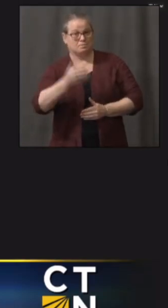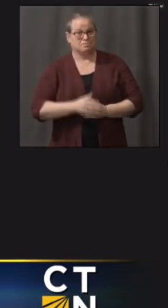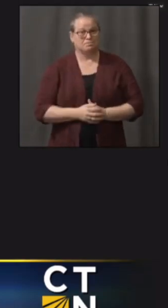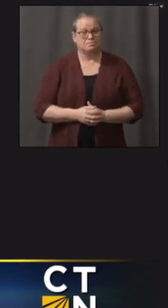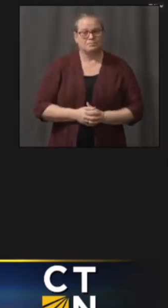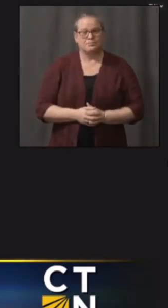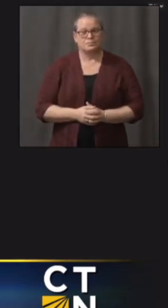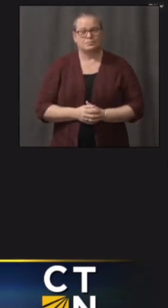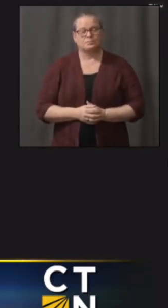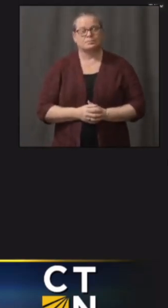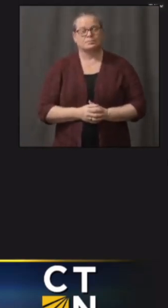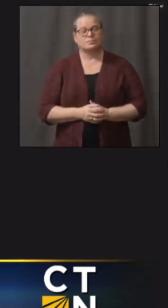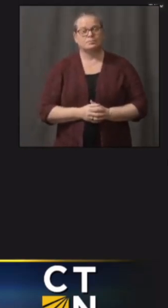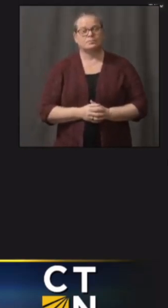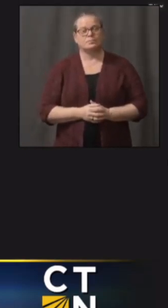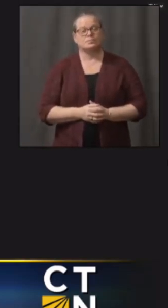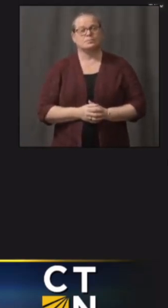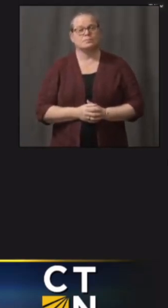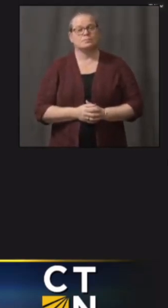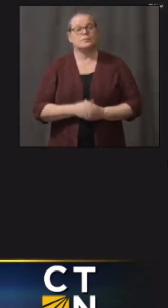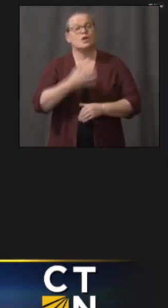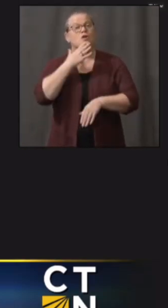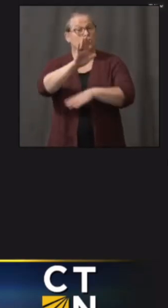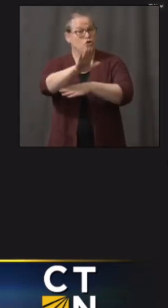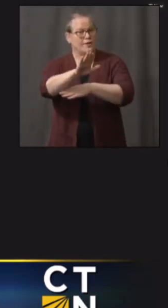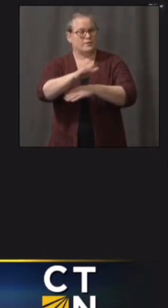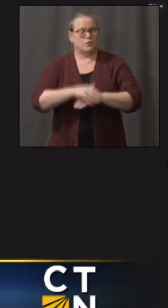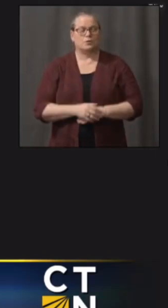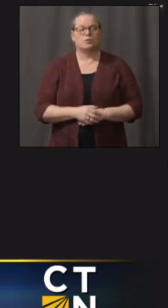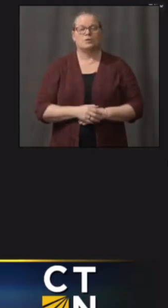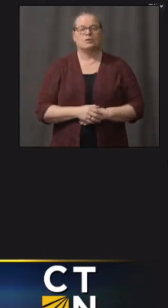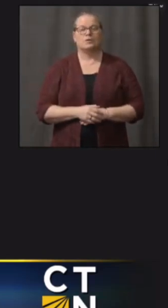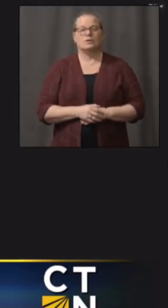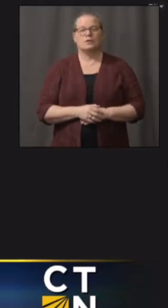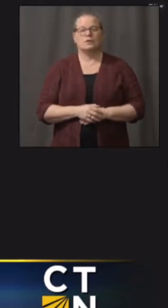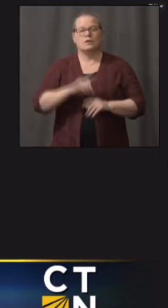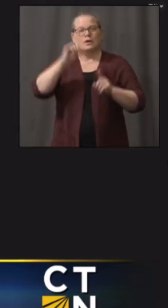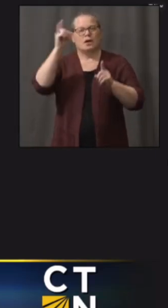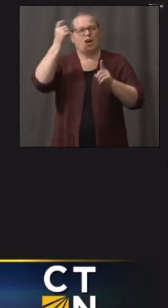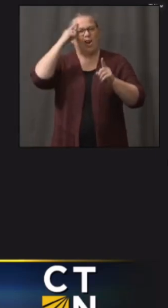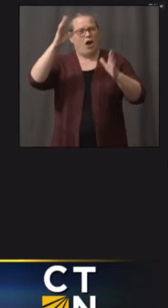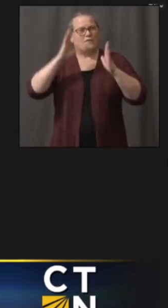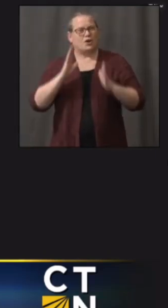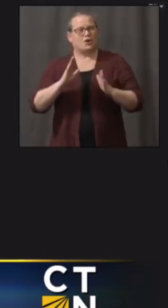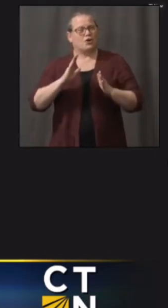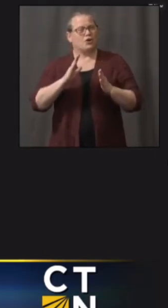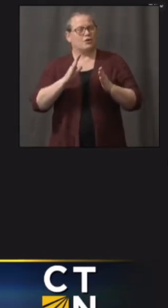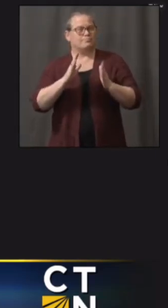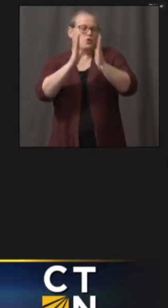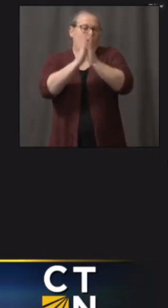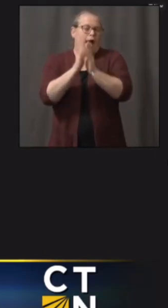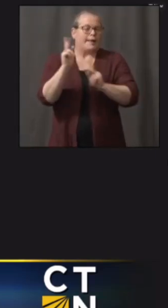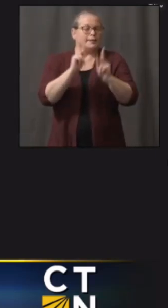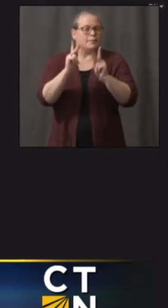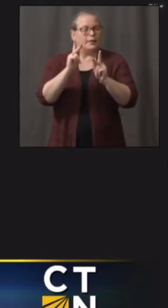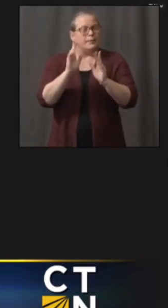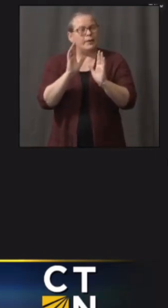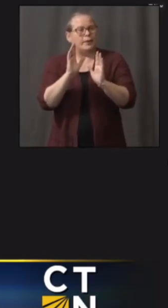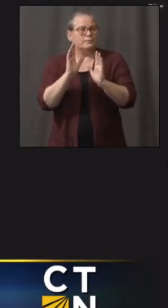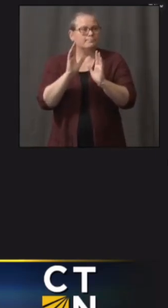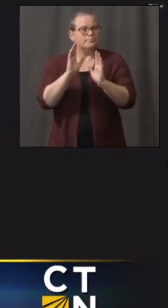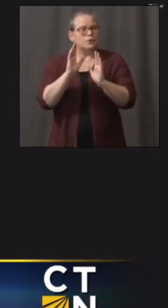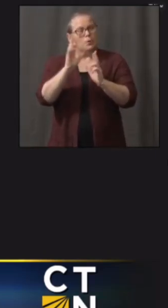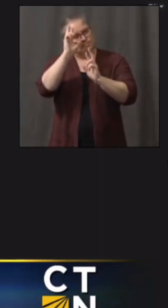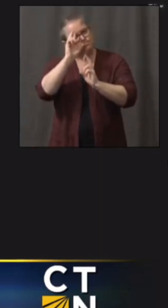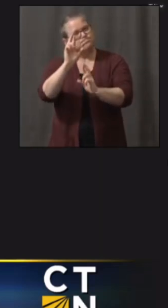Good afternoon. In terms of, Governor, you're saying the honor system kind of for Thanksgiving. I guess, how do businesses